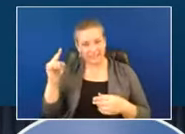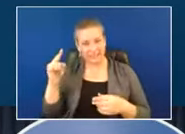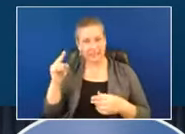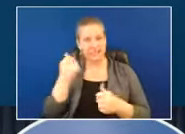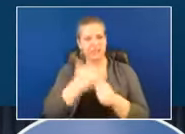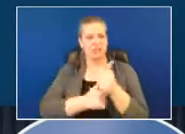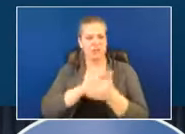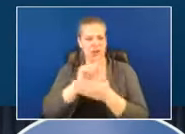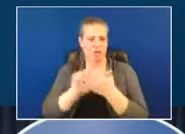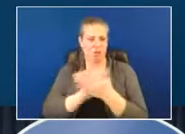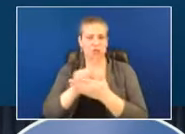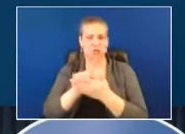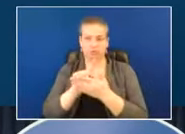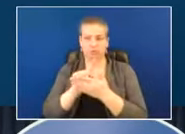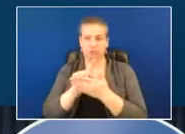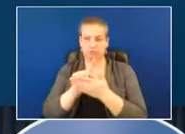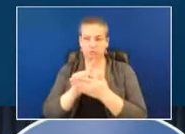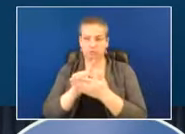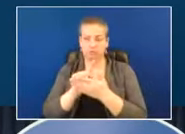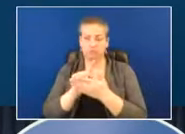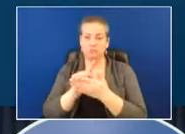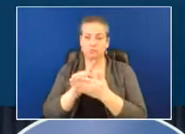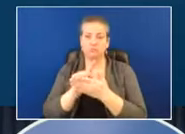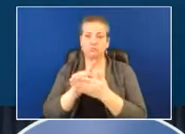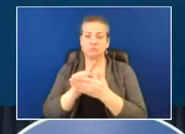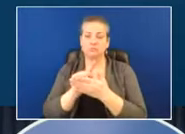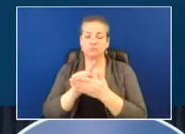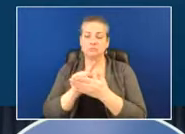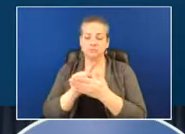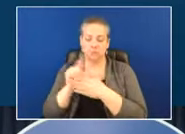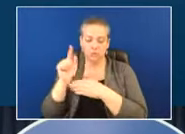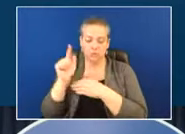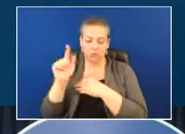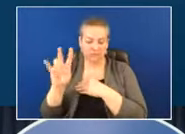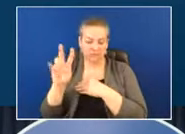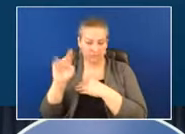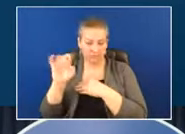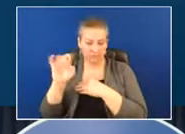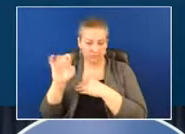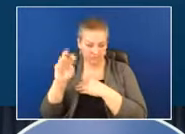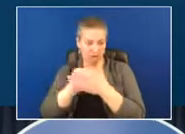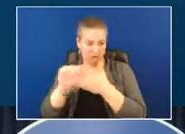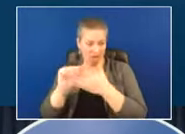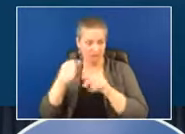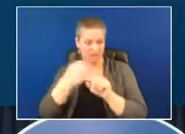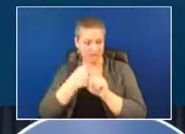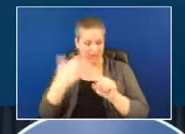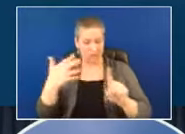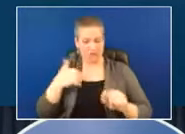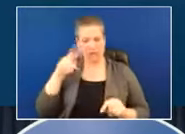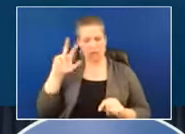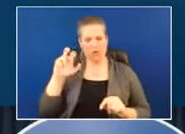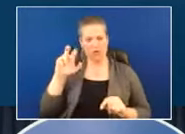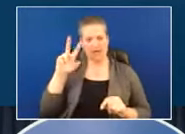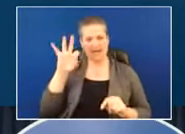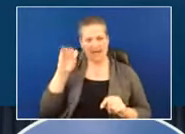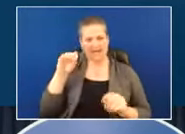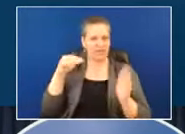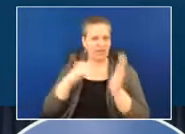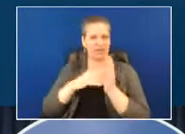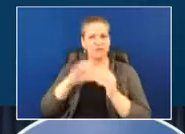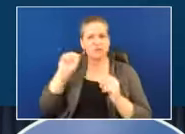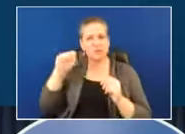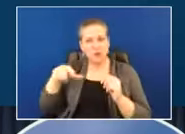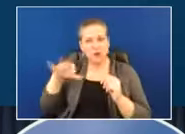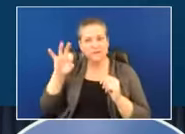The $28.7 million expansion will grow the facility to over 390,000 square feet, and it'll add 16